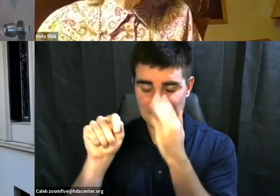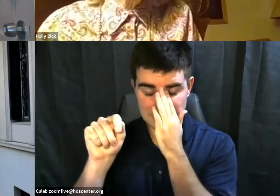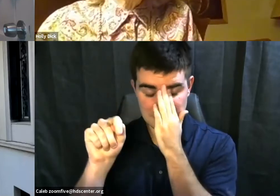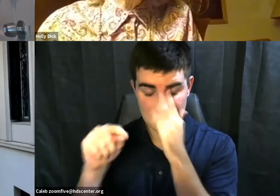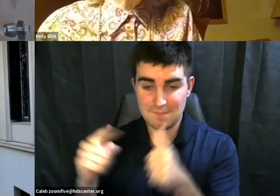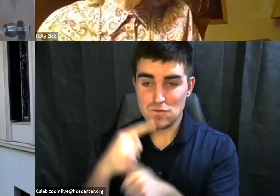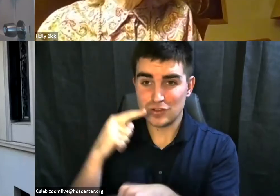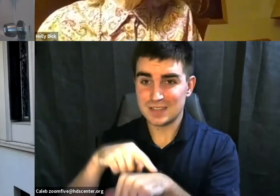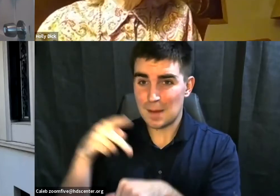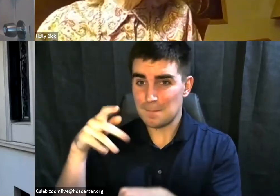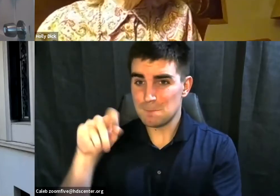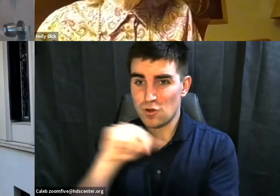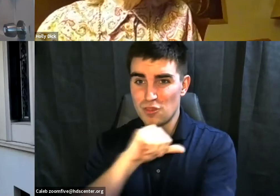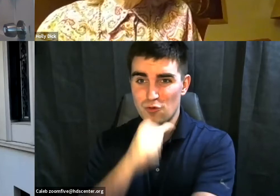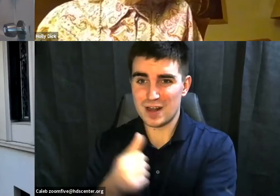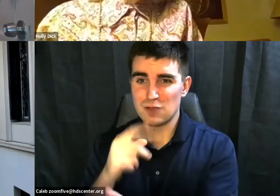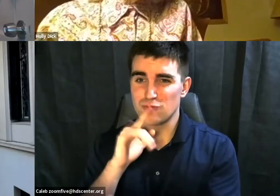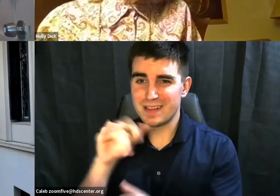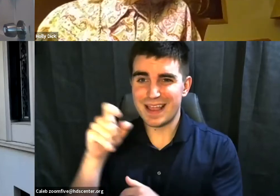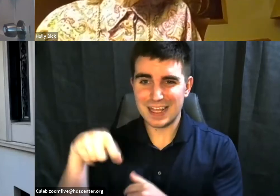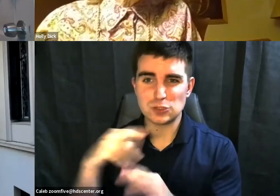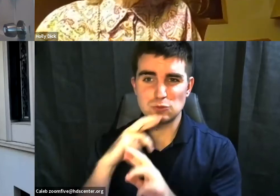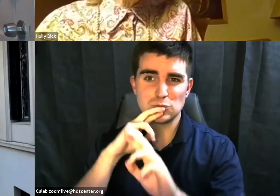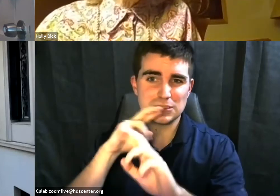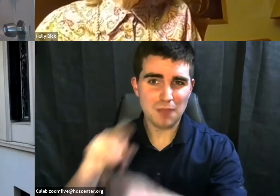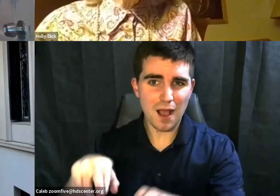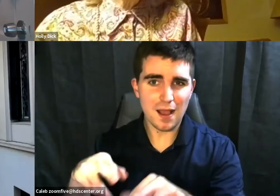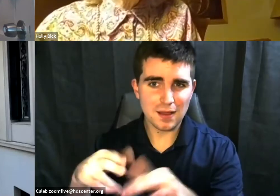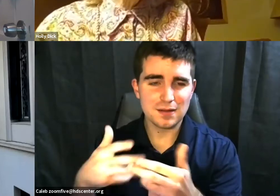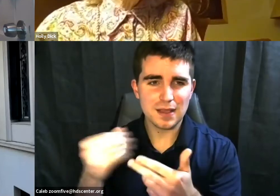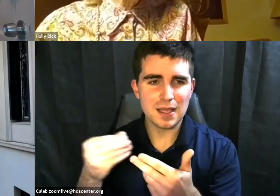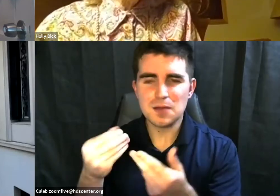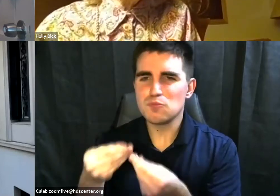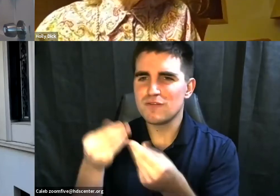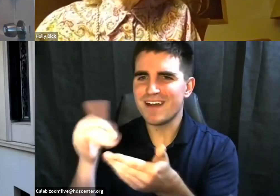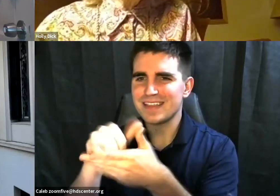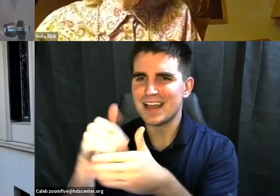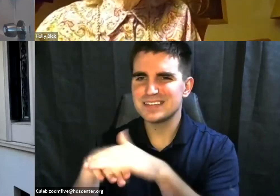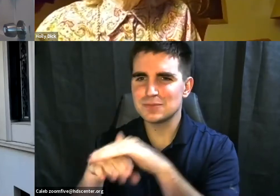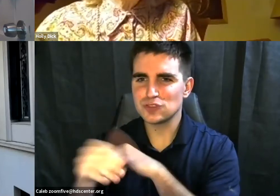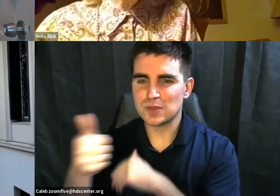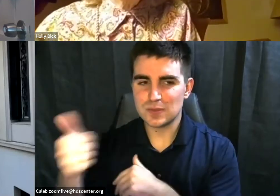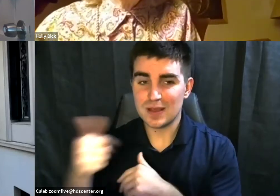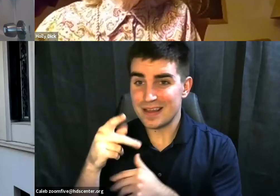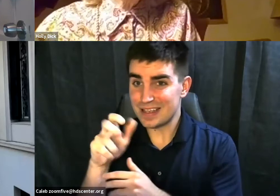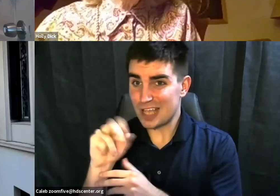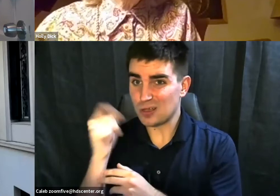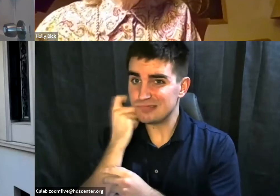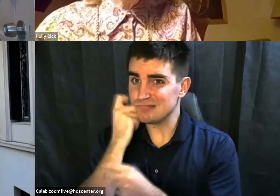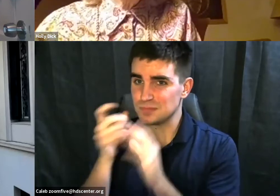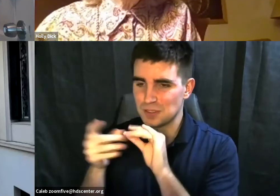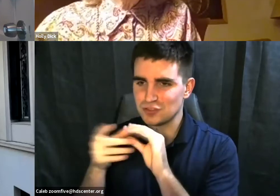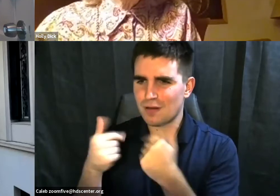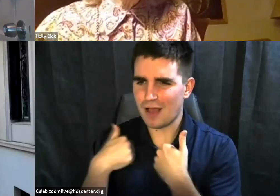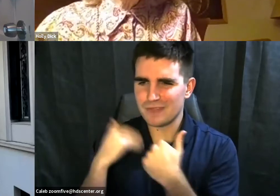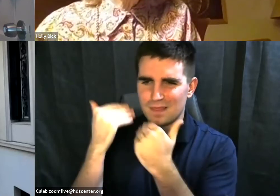Authority really had to respond and provide accessible transportation. But as Karen highlighted, there were